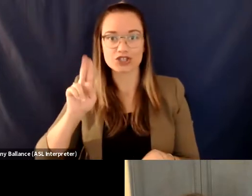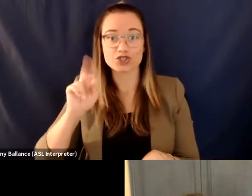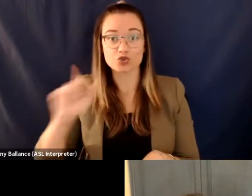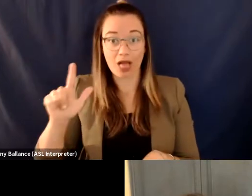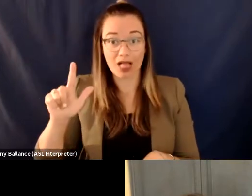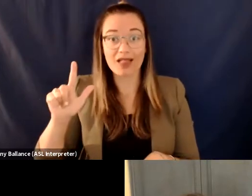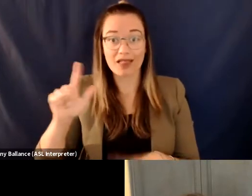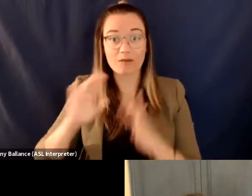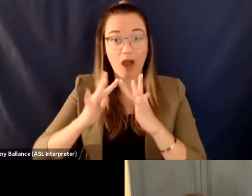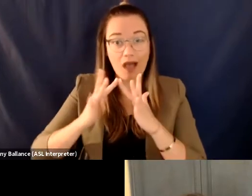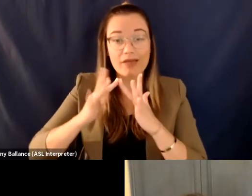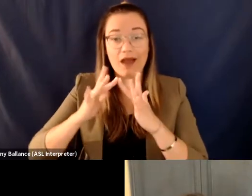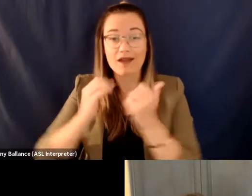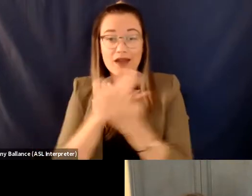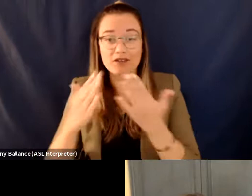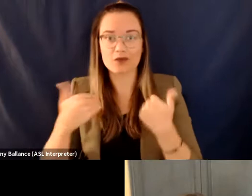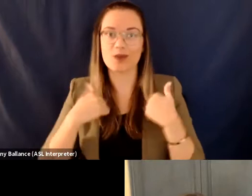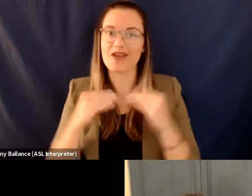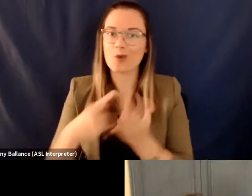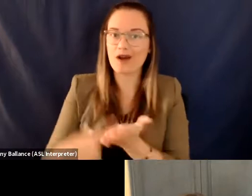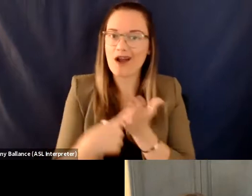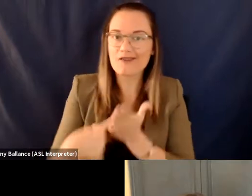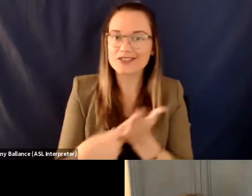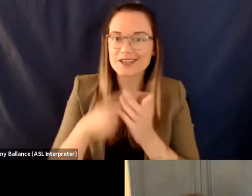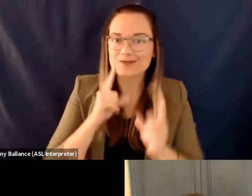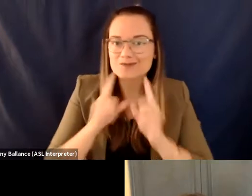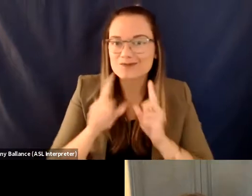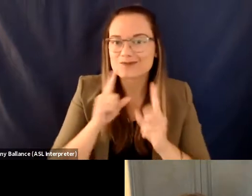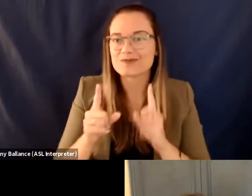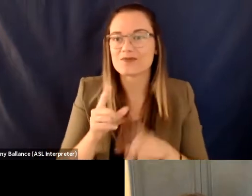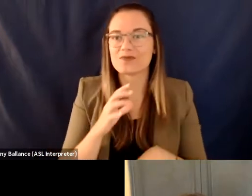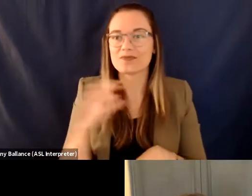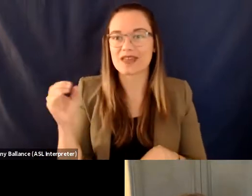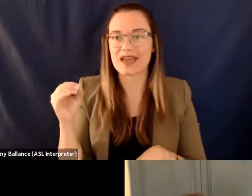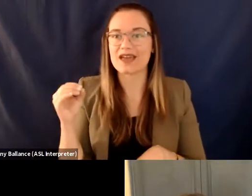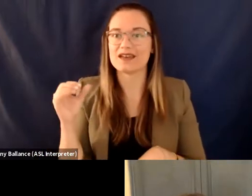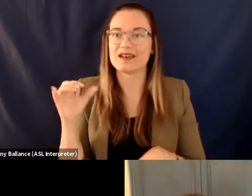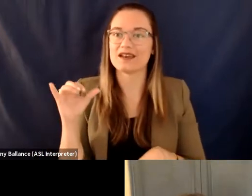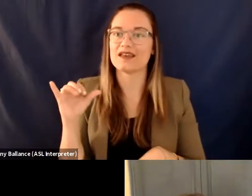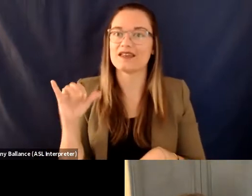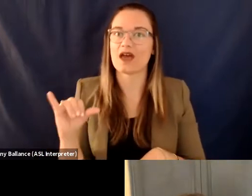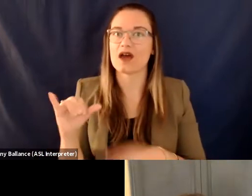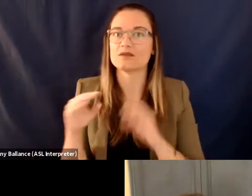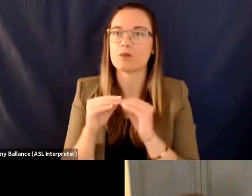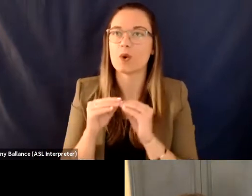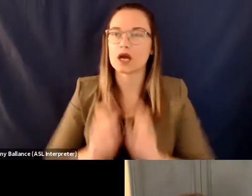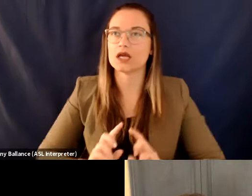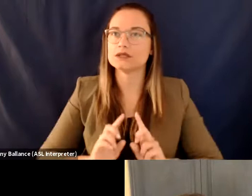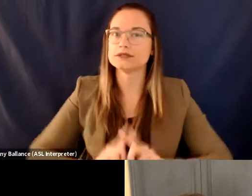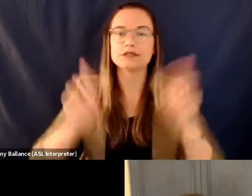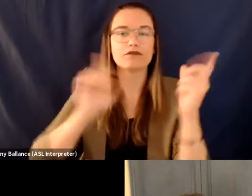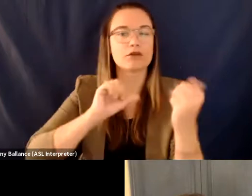places and be in more conversations than we might be able to do in the brick and mortar space of last year. And